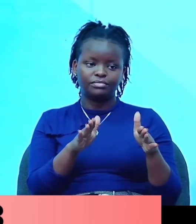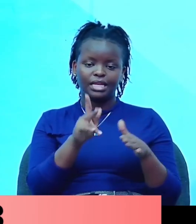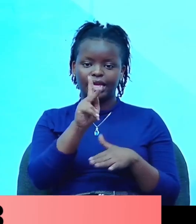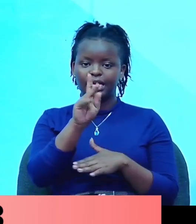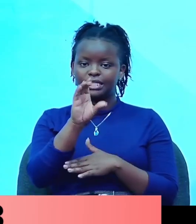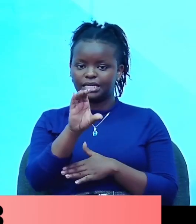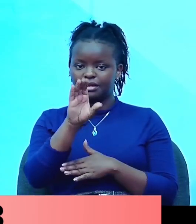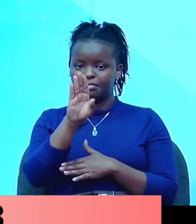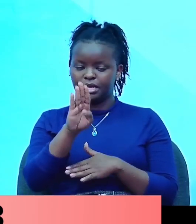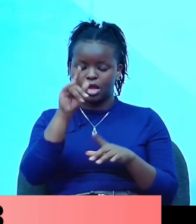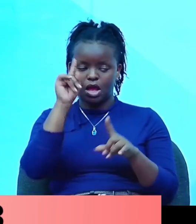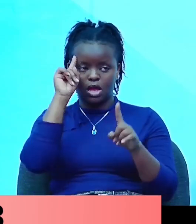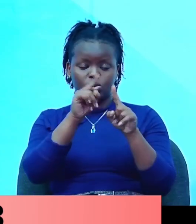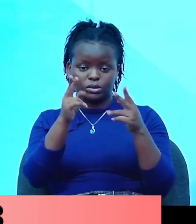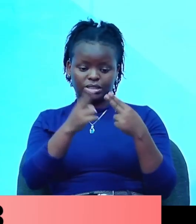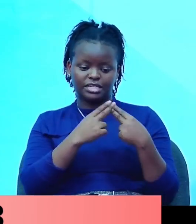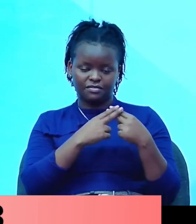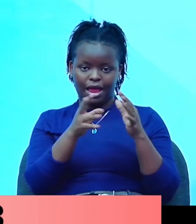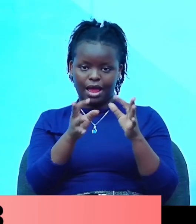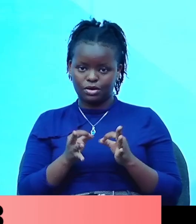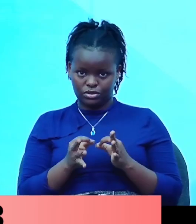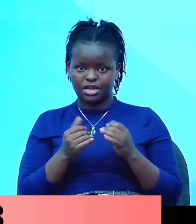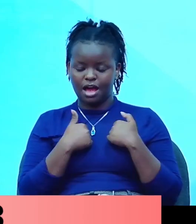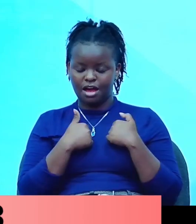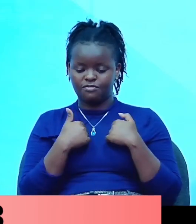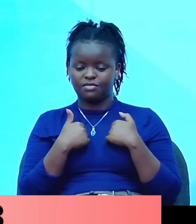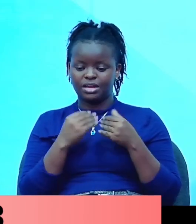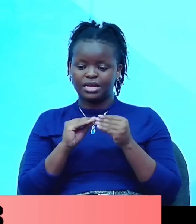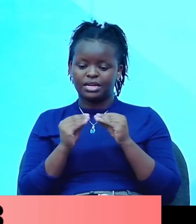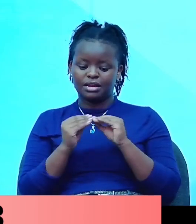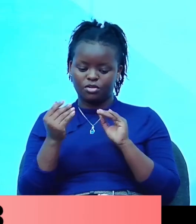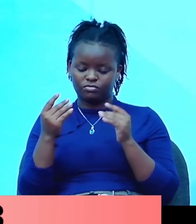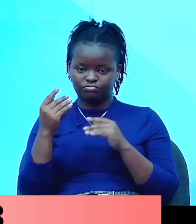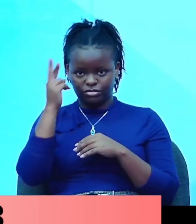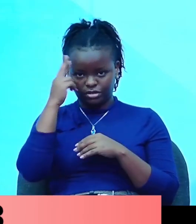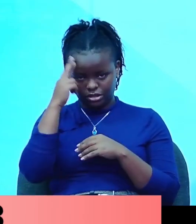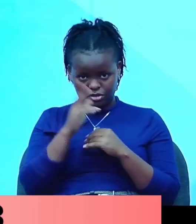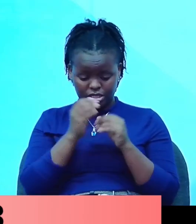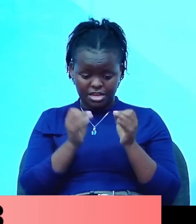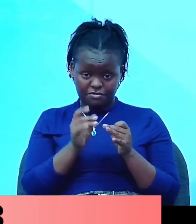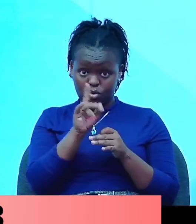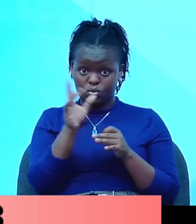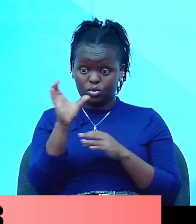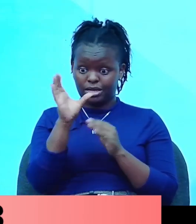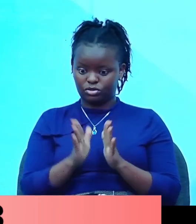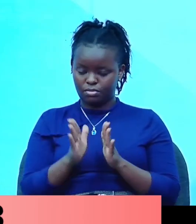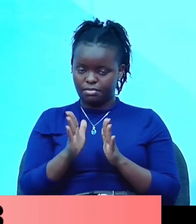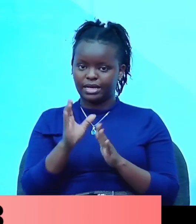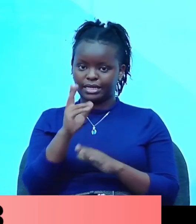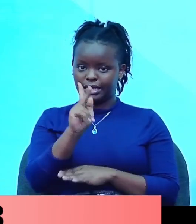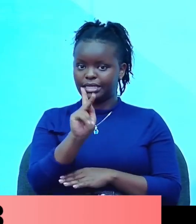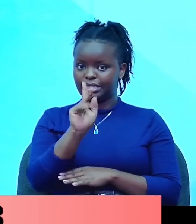Yeah. So there are a number of ways of getting it. If you're a KCB customer and you have the